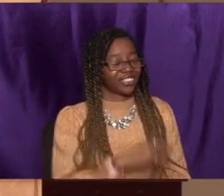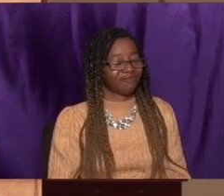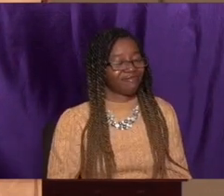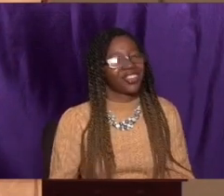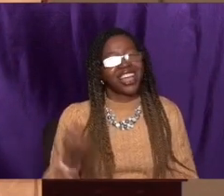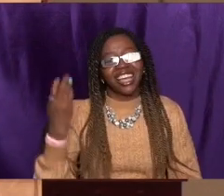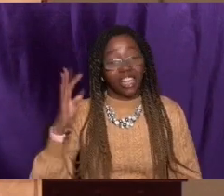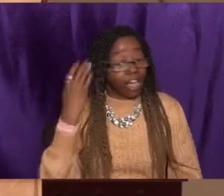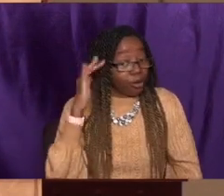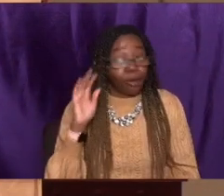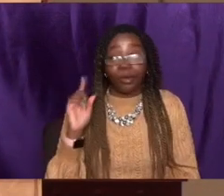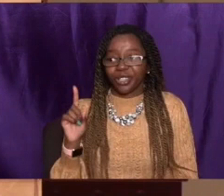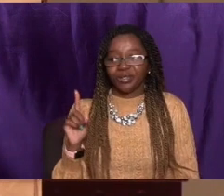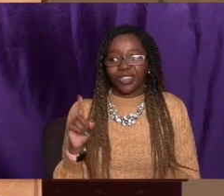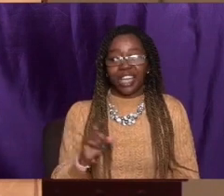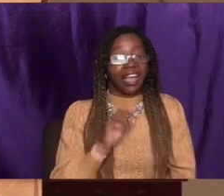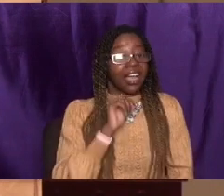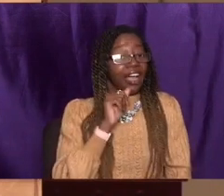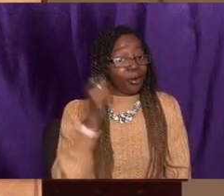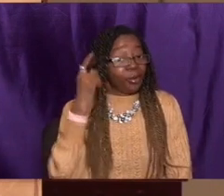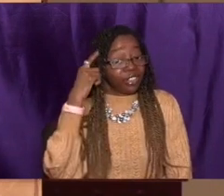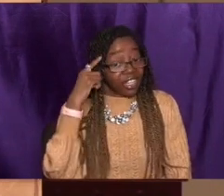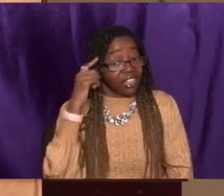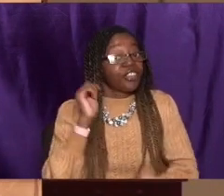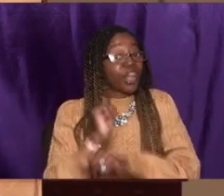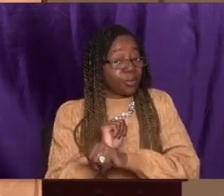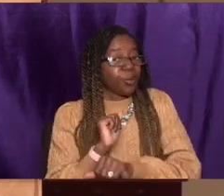God, I don't know about you, but I really don't think that's gonna work.